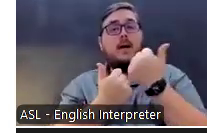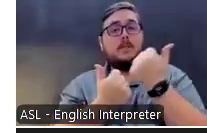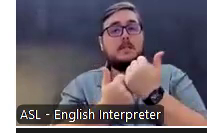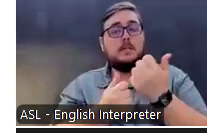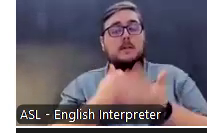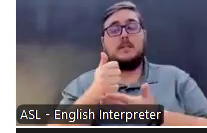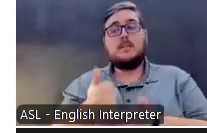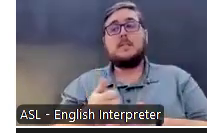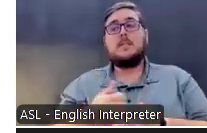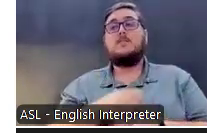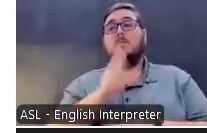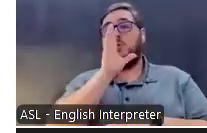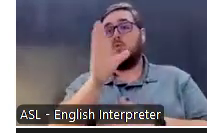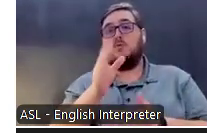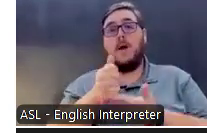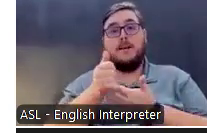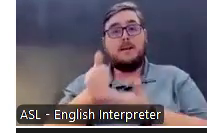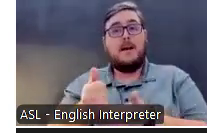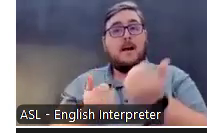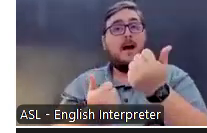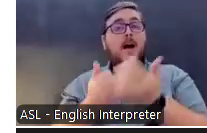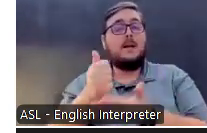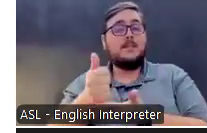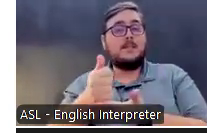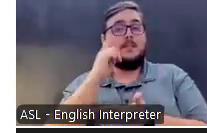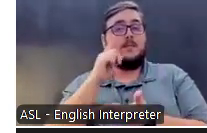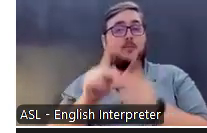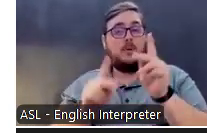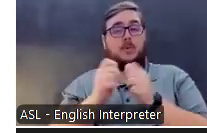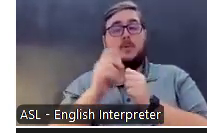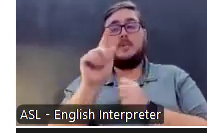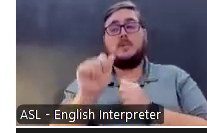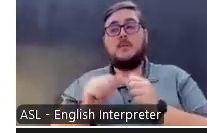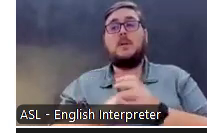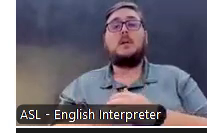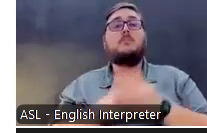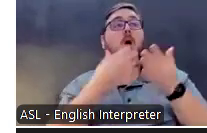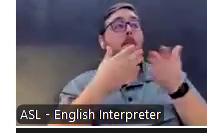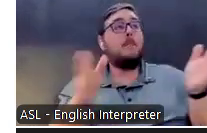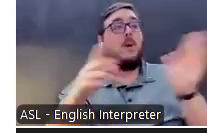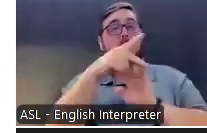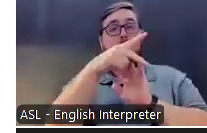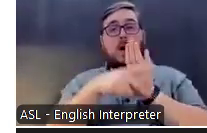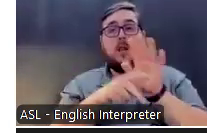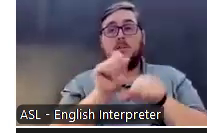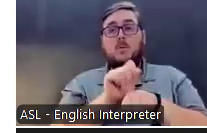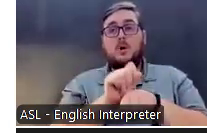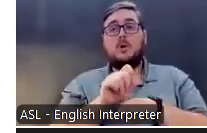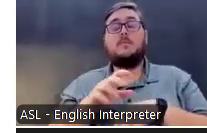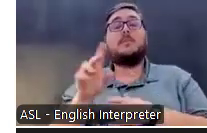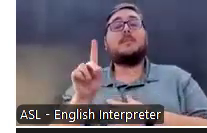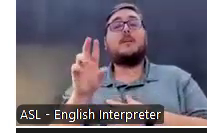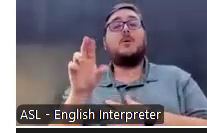direct assistance on behalf of individuals with disabilities, public policy work, and DRSC has the authority